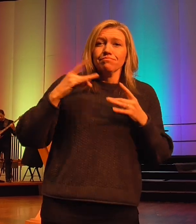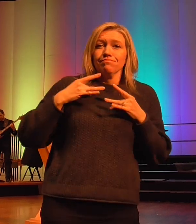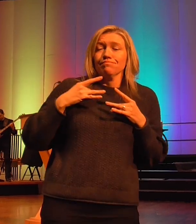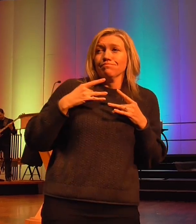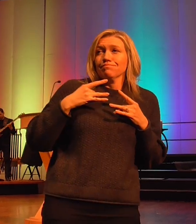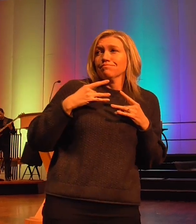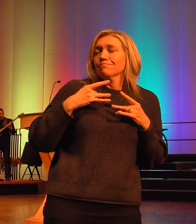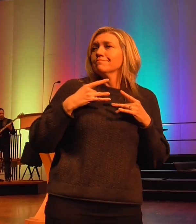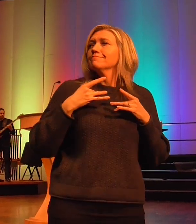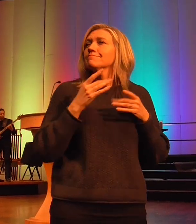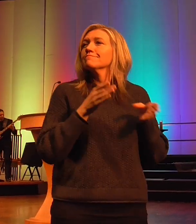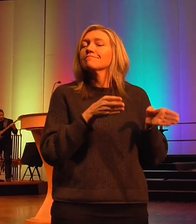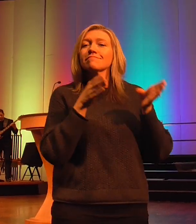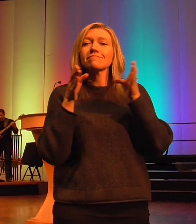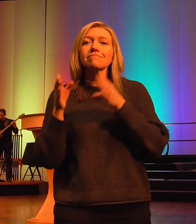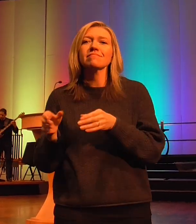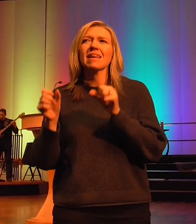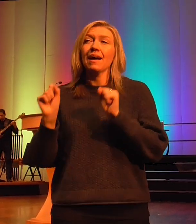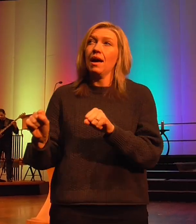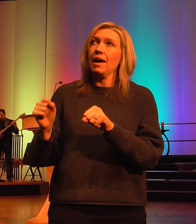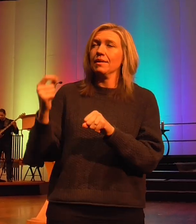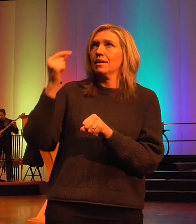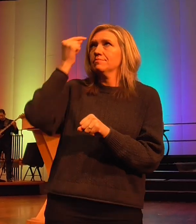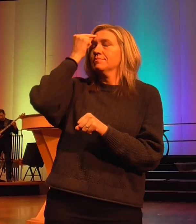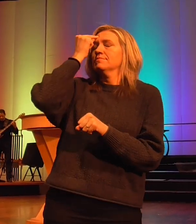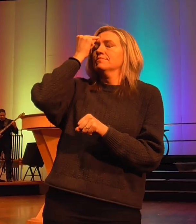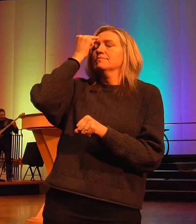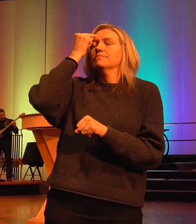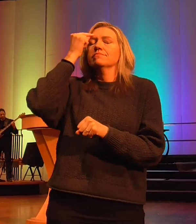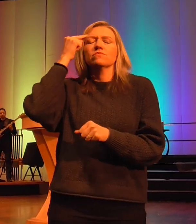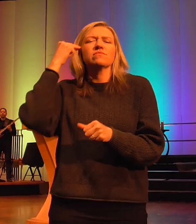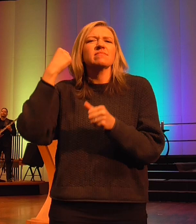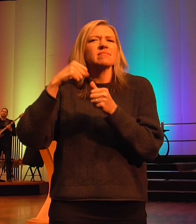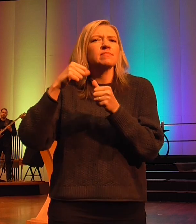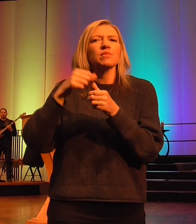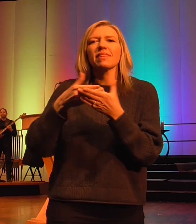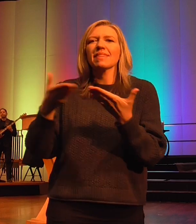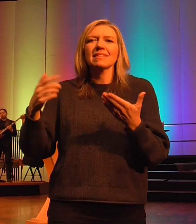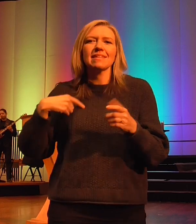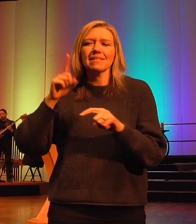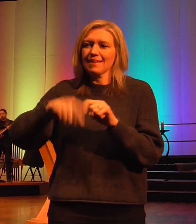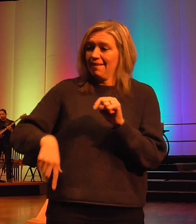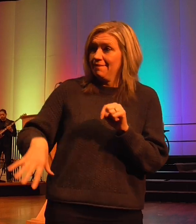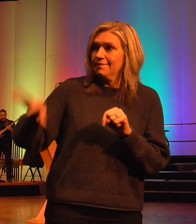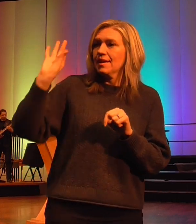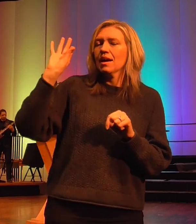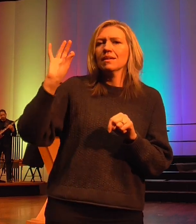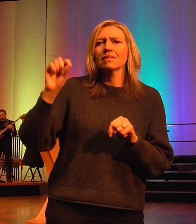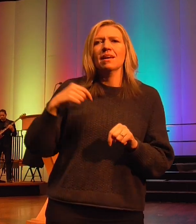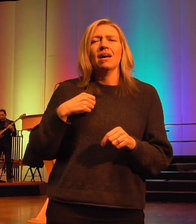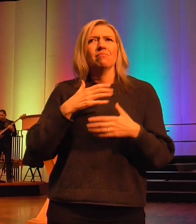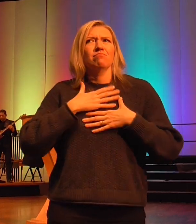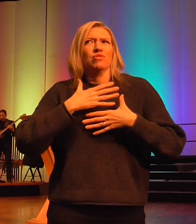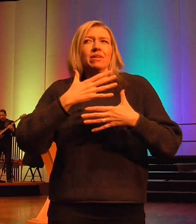days, I can call to mind what I can't find. I keep breathing in the